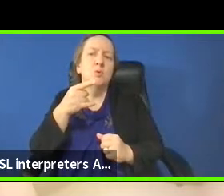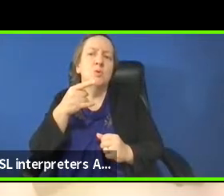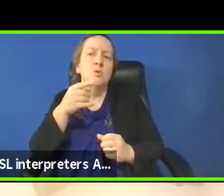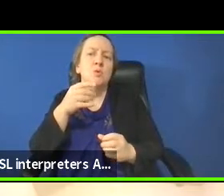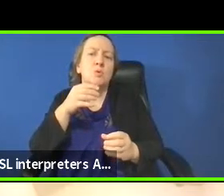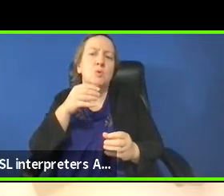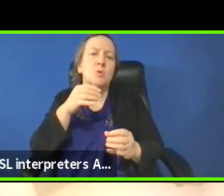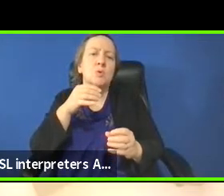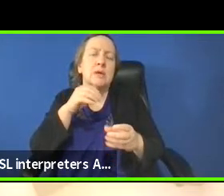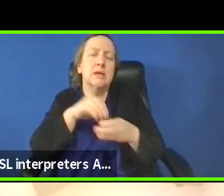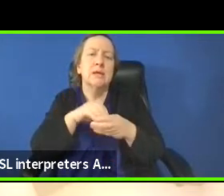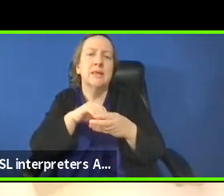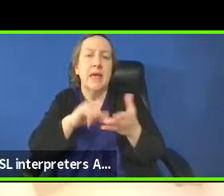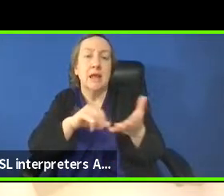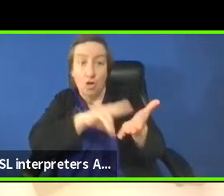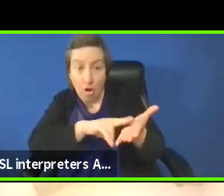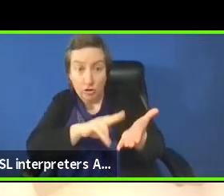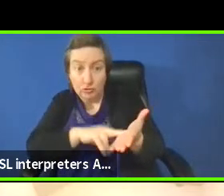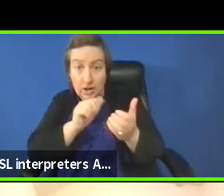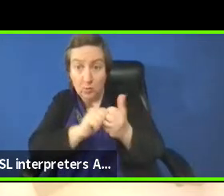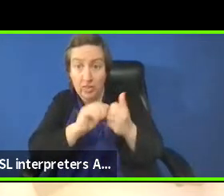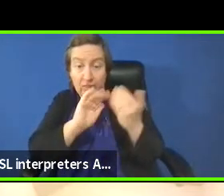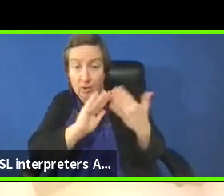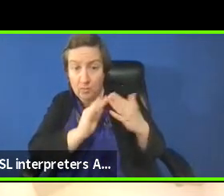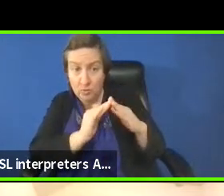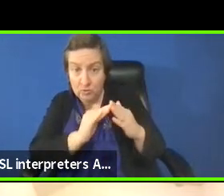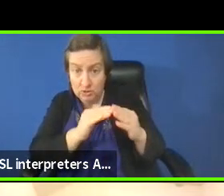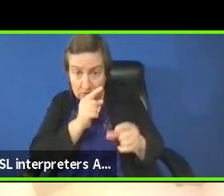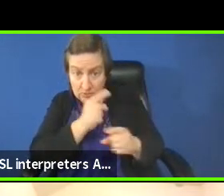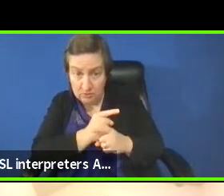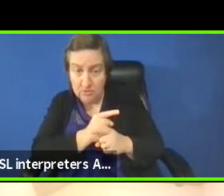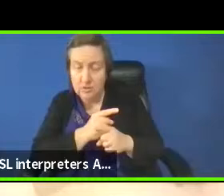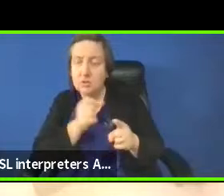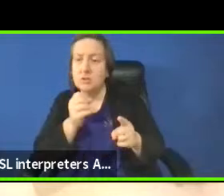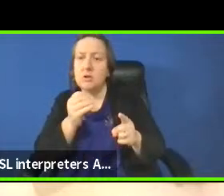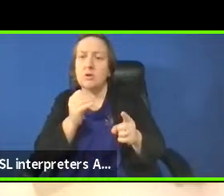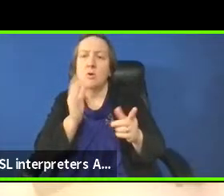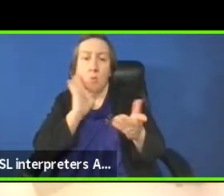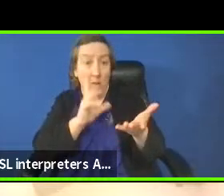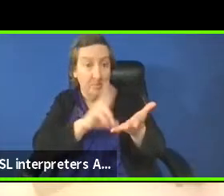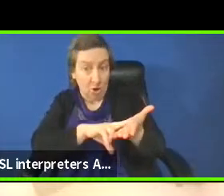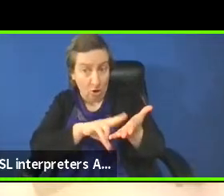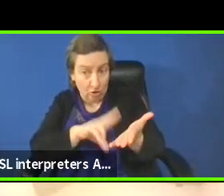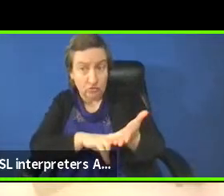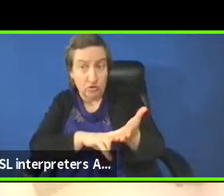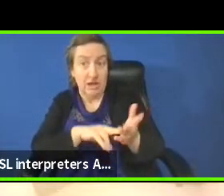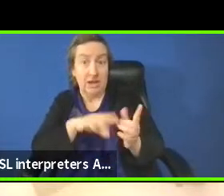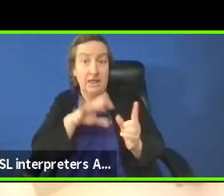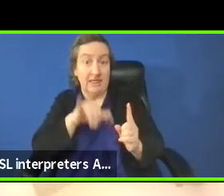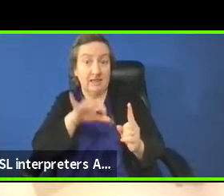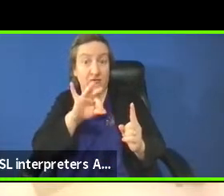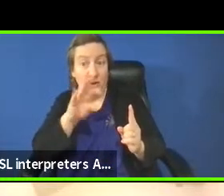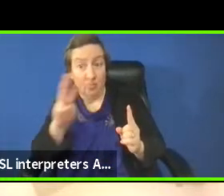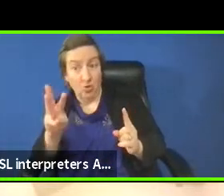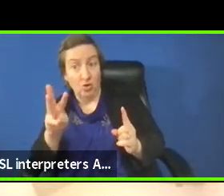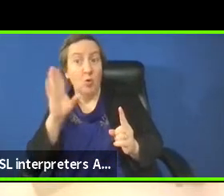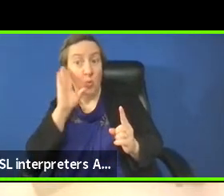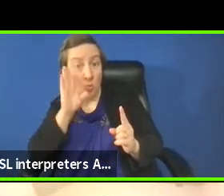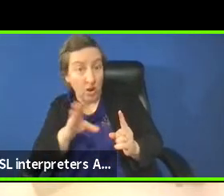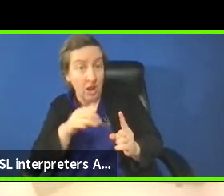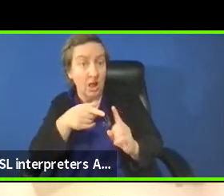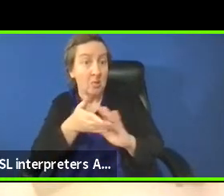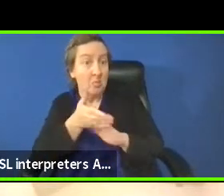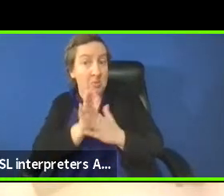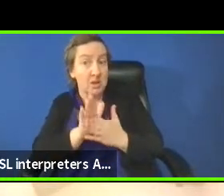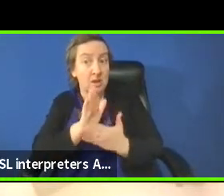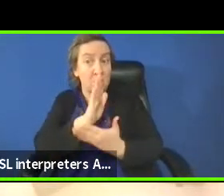be contractual with the community. So how does, would it be contractual that this framework will also be part